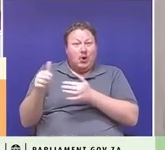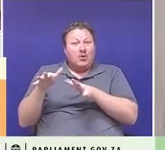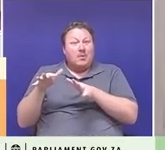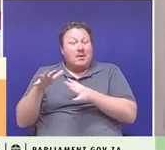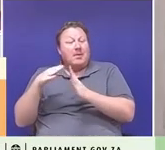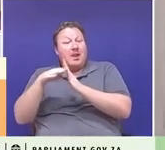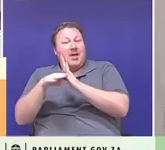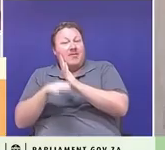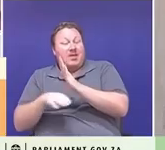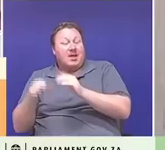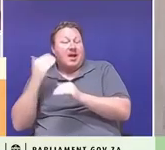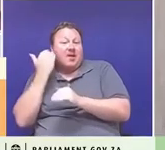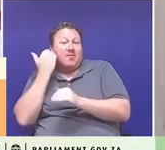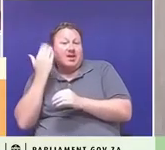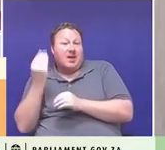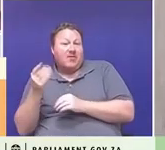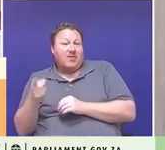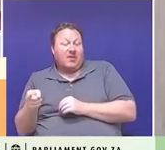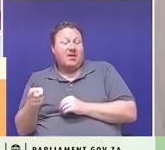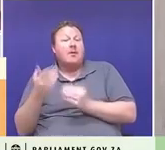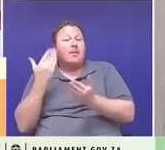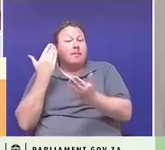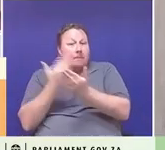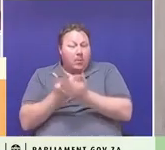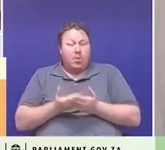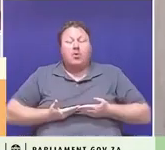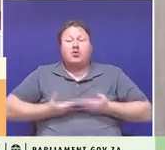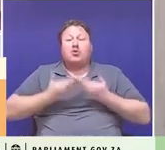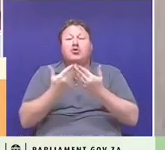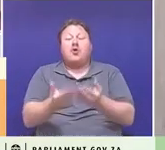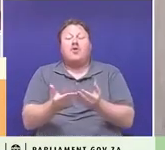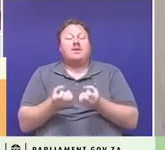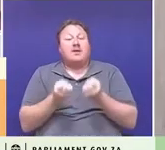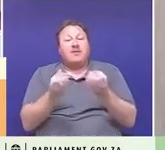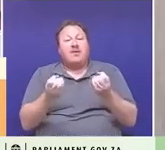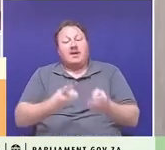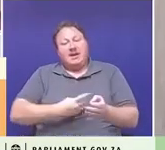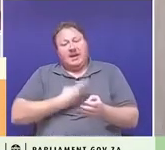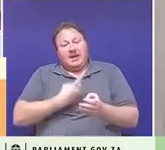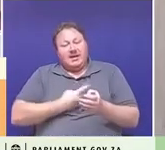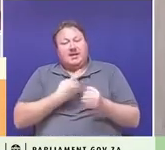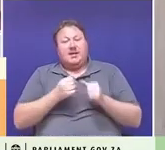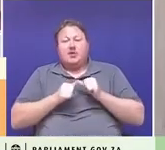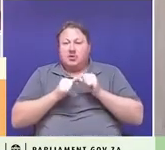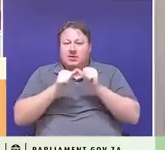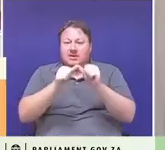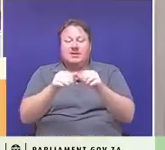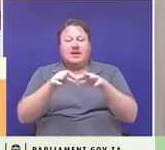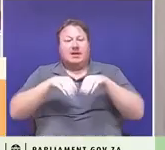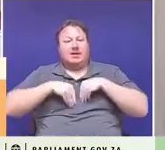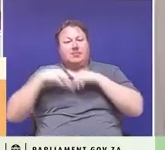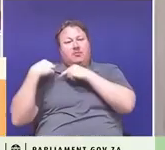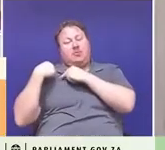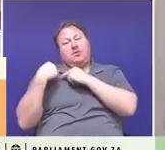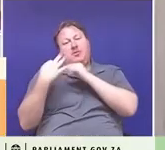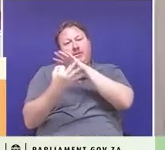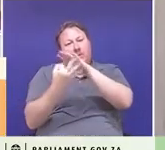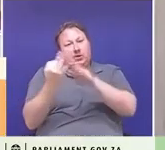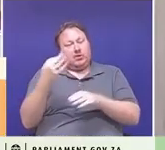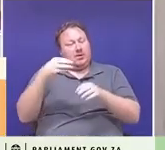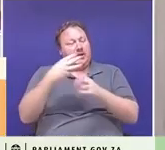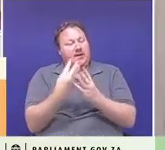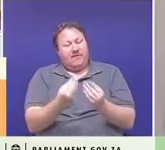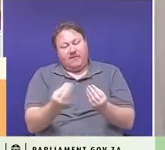are capable of delivering services with dignity, consistency, and accountability.